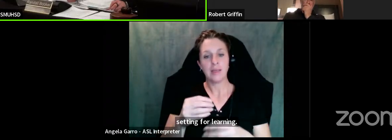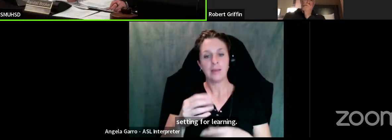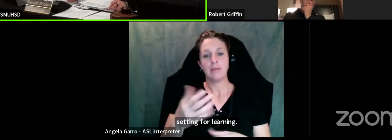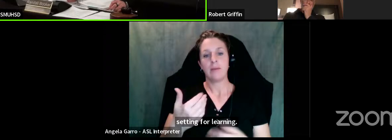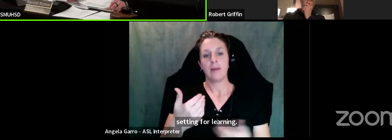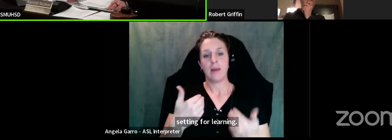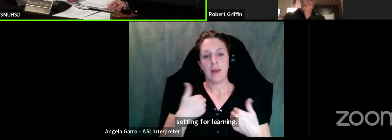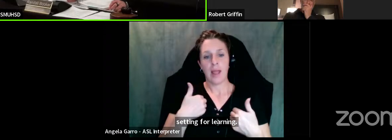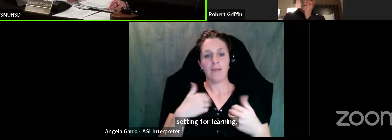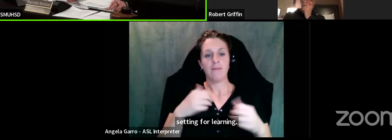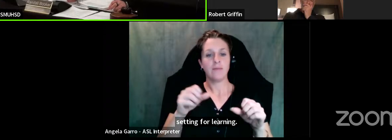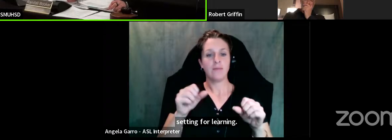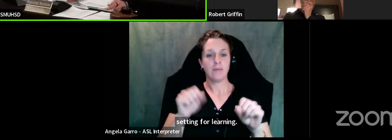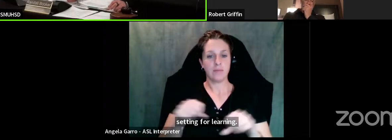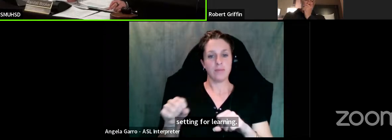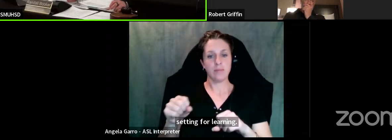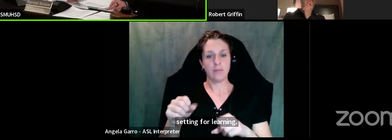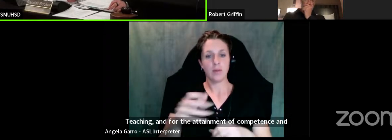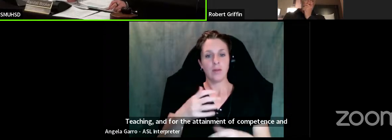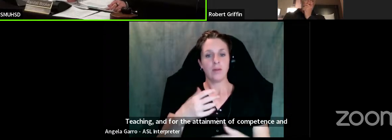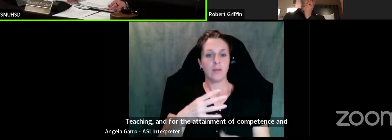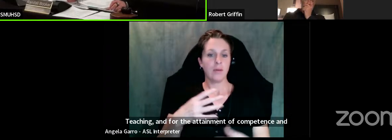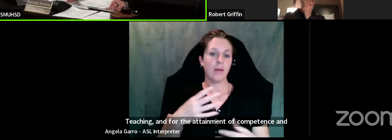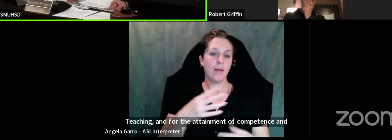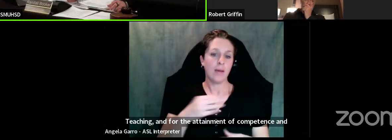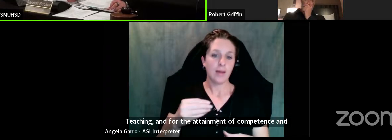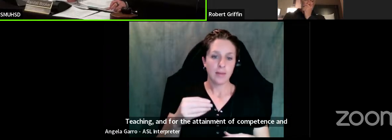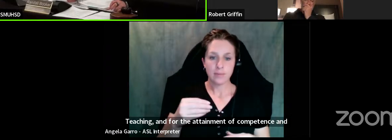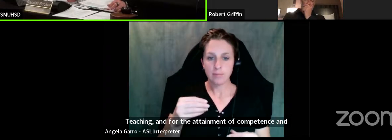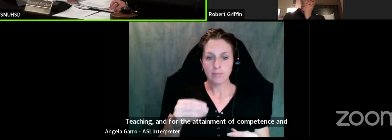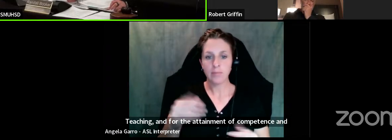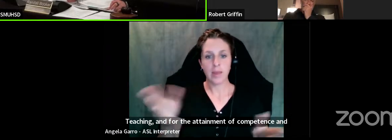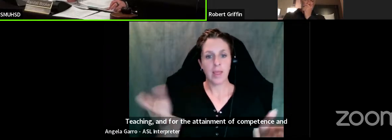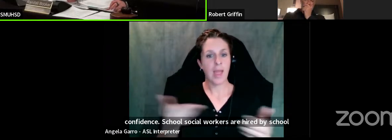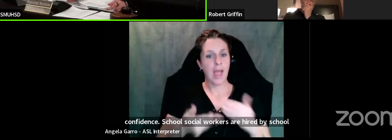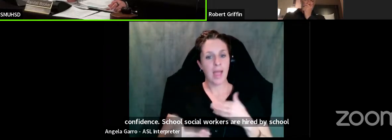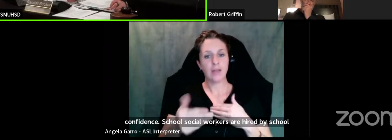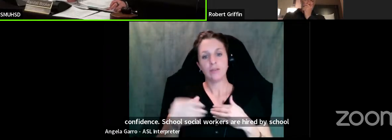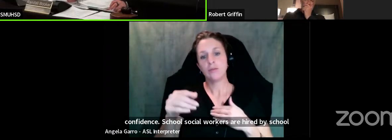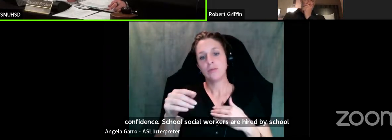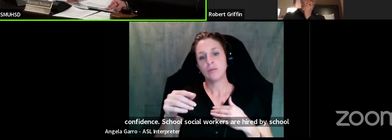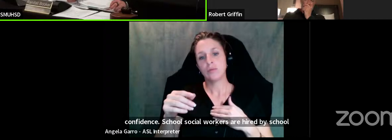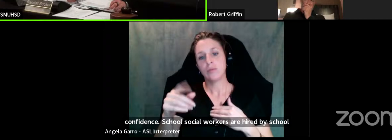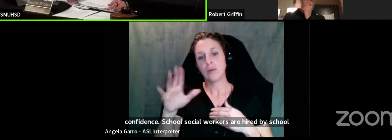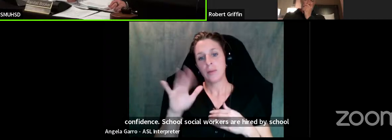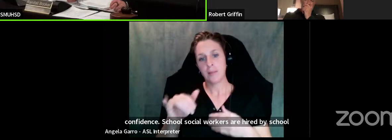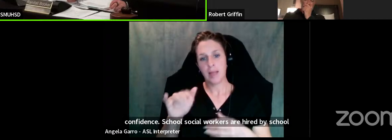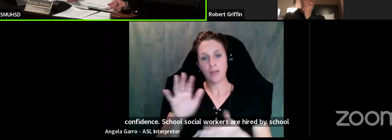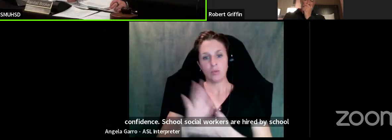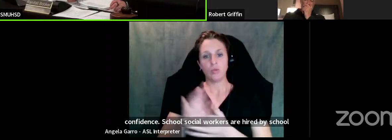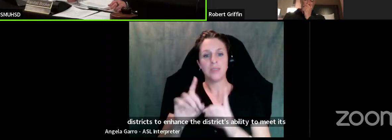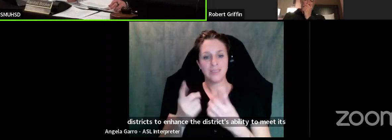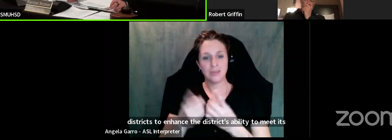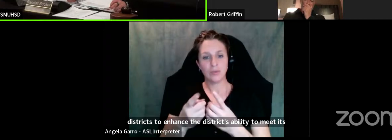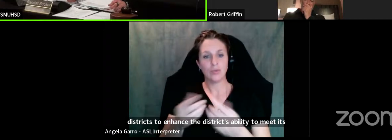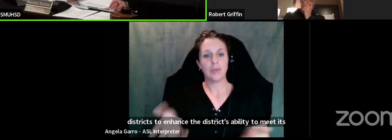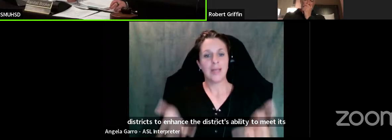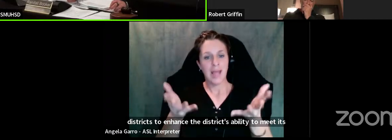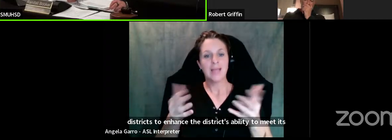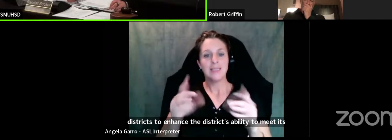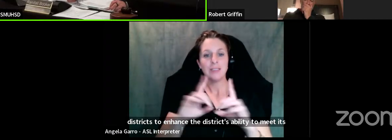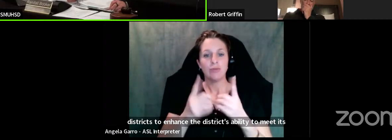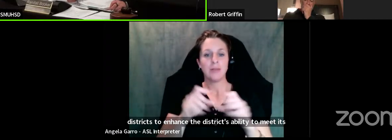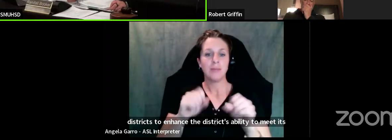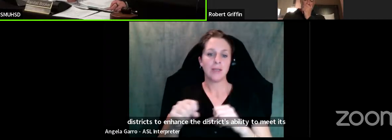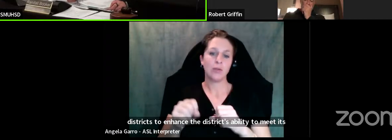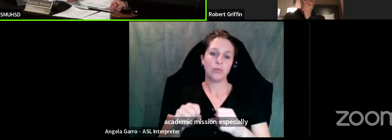confidence. School social workers are hired by school districts to enhance the district's ability to meet its academic mission, especially